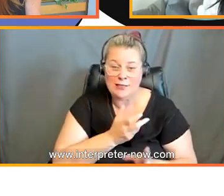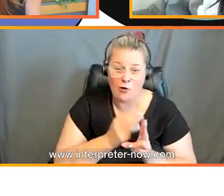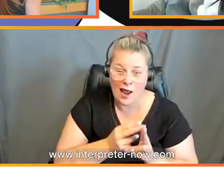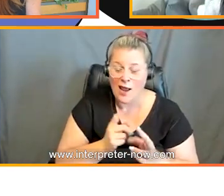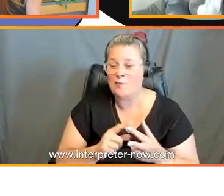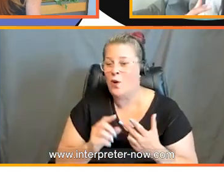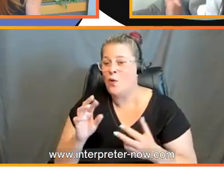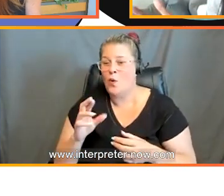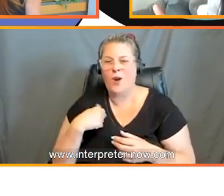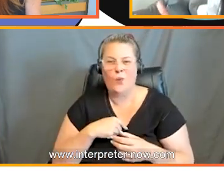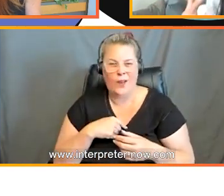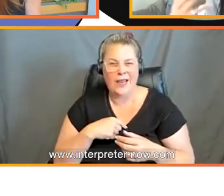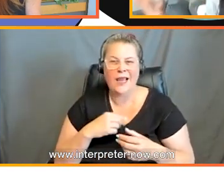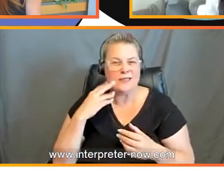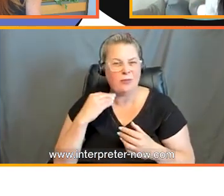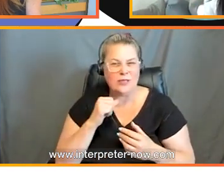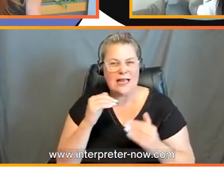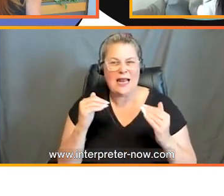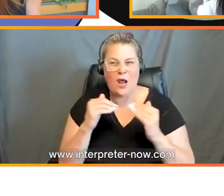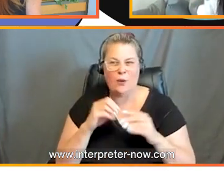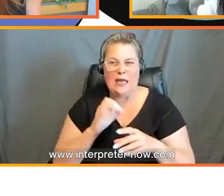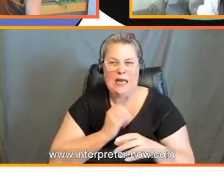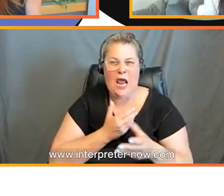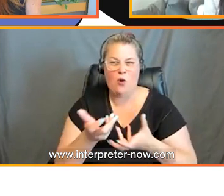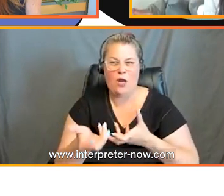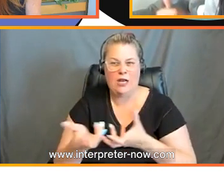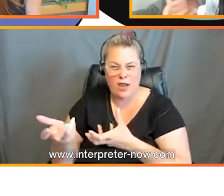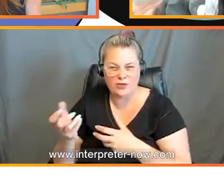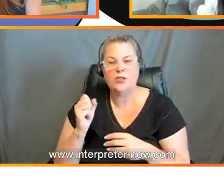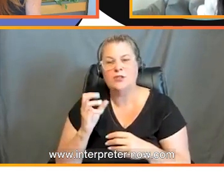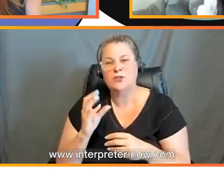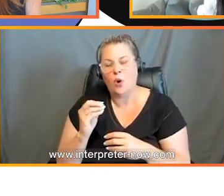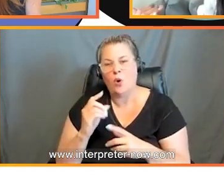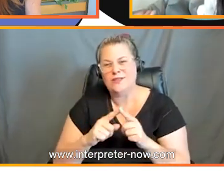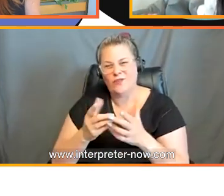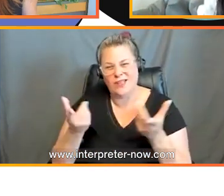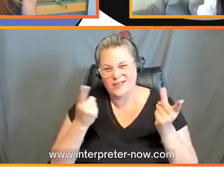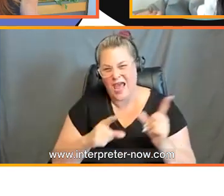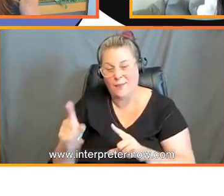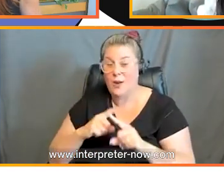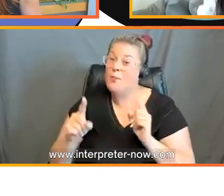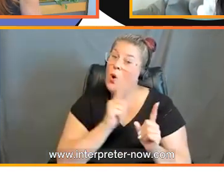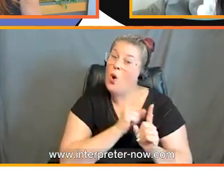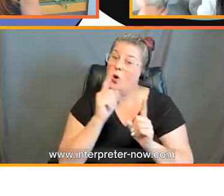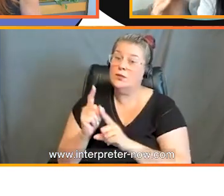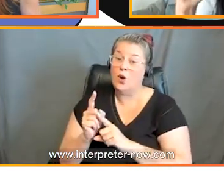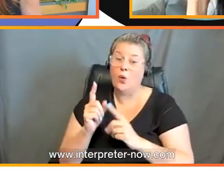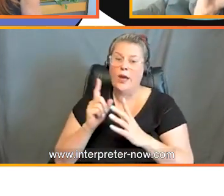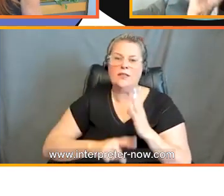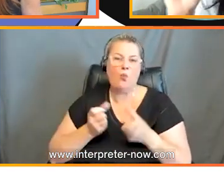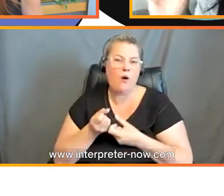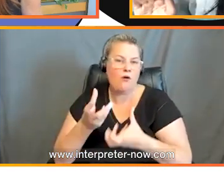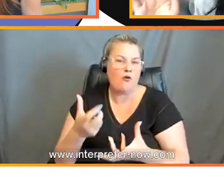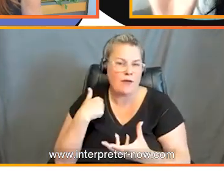form of inequity in our interactions, or hard things happen to us. But also, it's what causes us